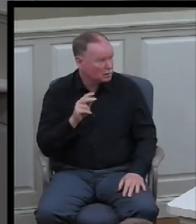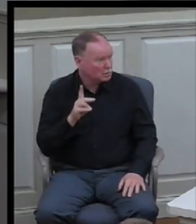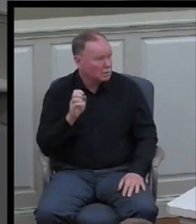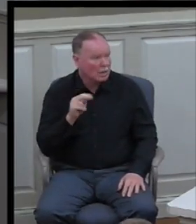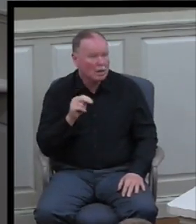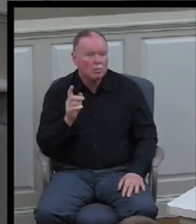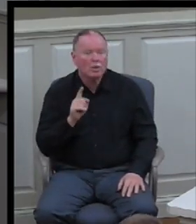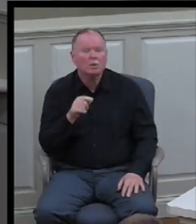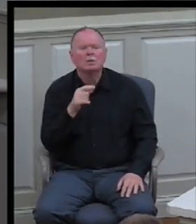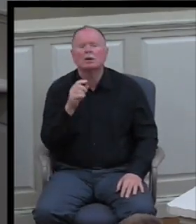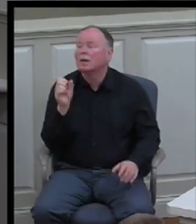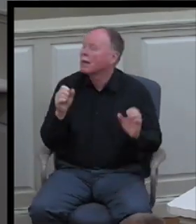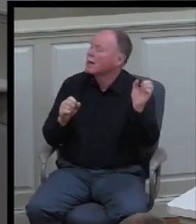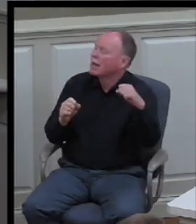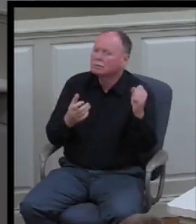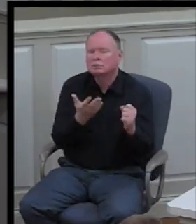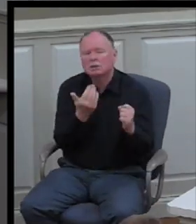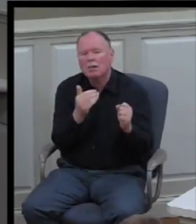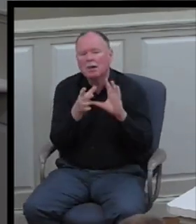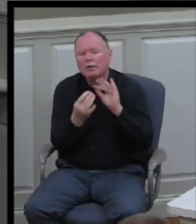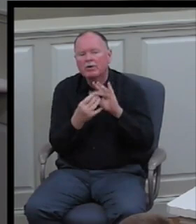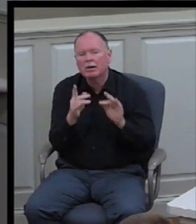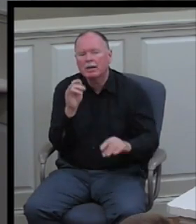Ken, talk to us.